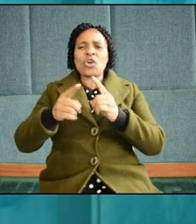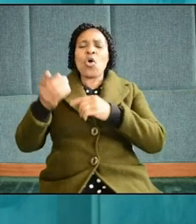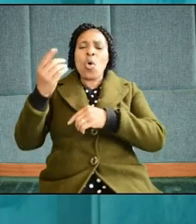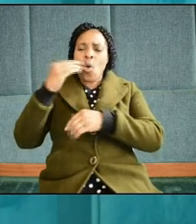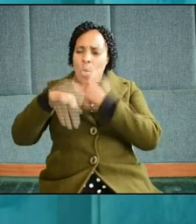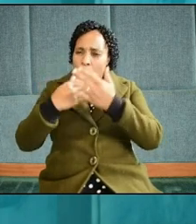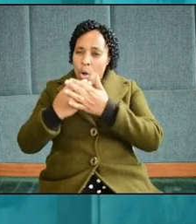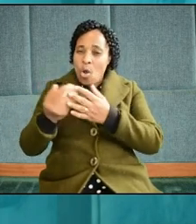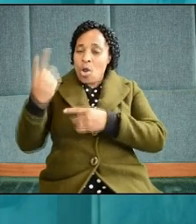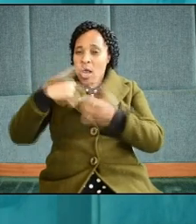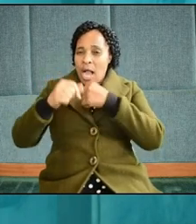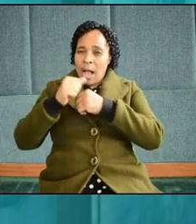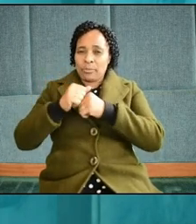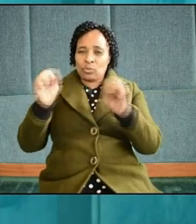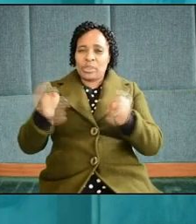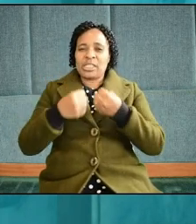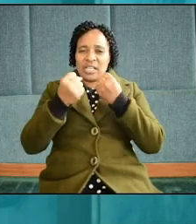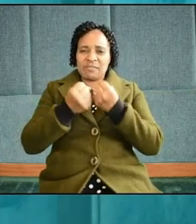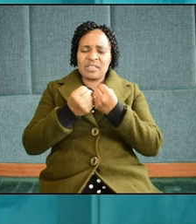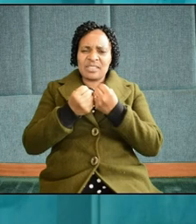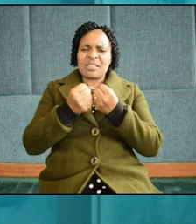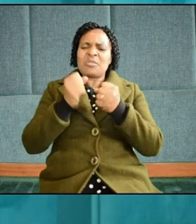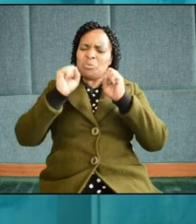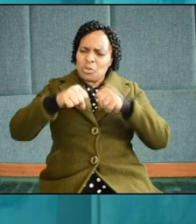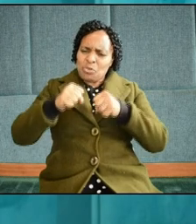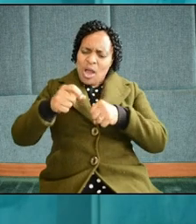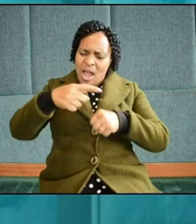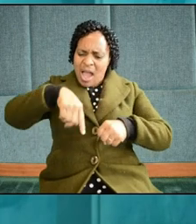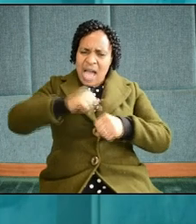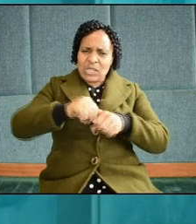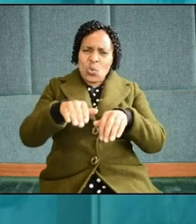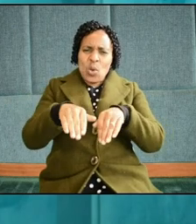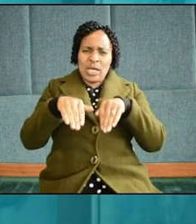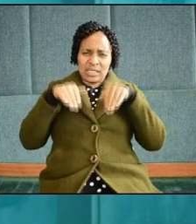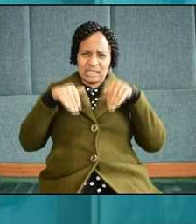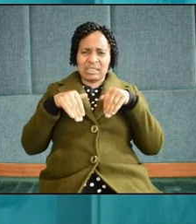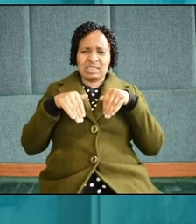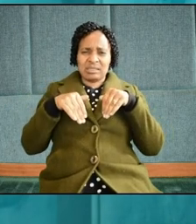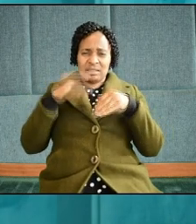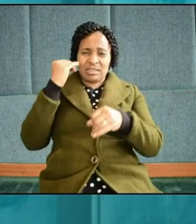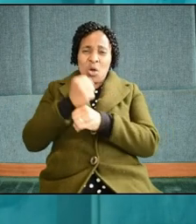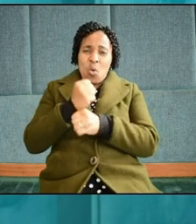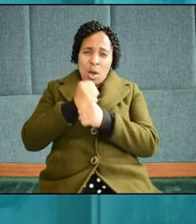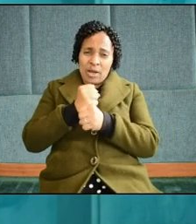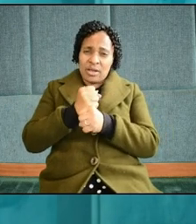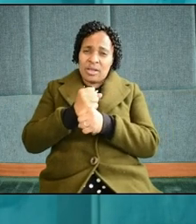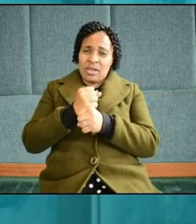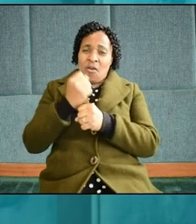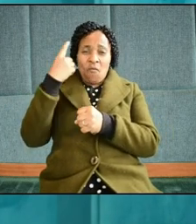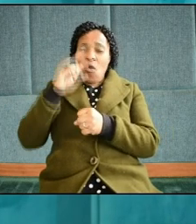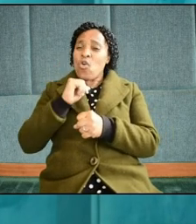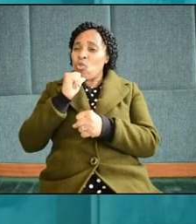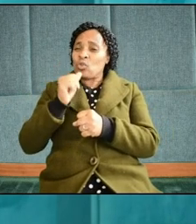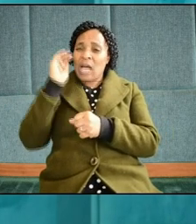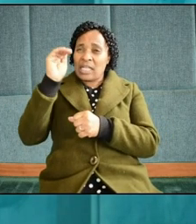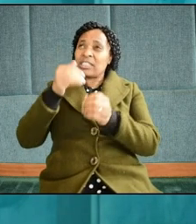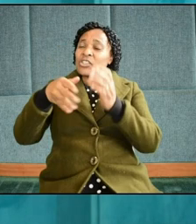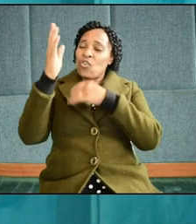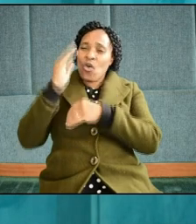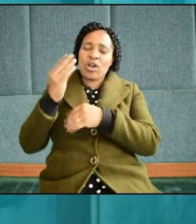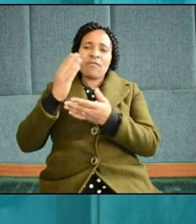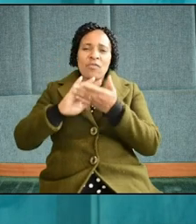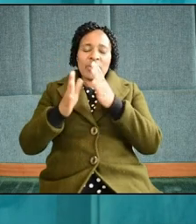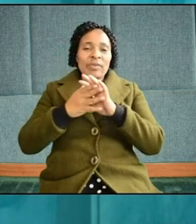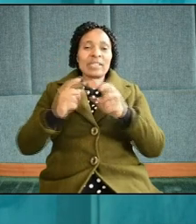repentance. Are we delaying the work by not asking God for forgiveness of our